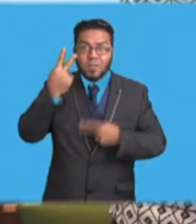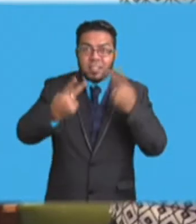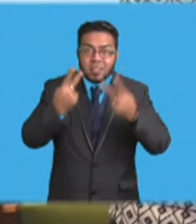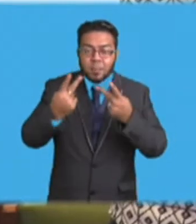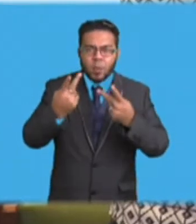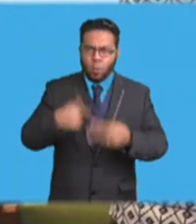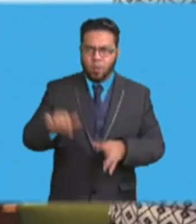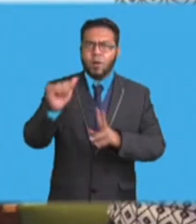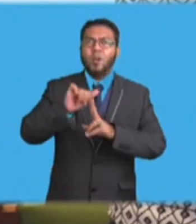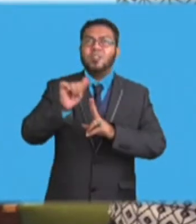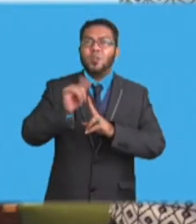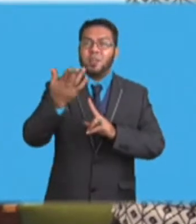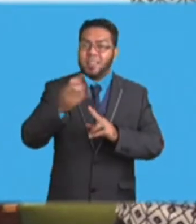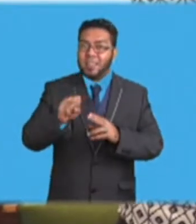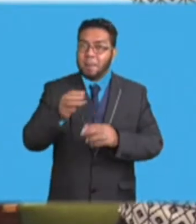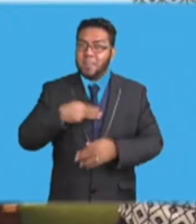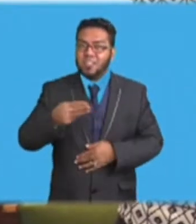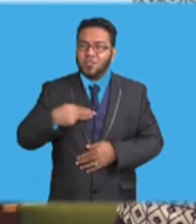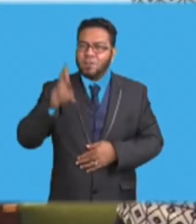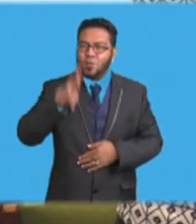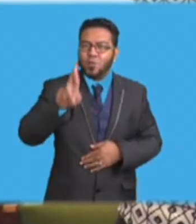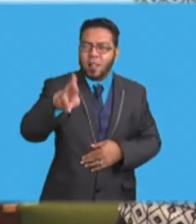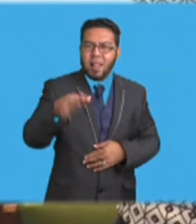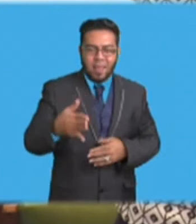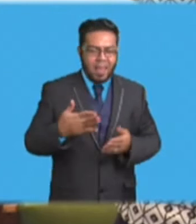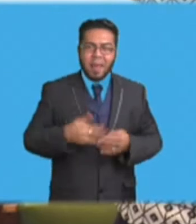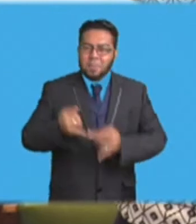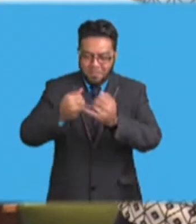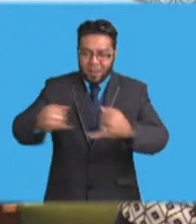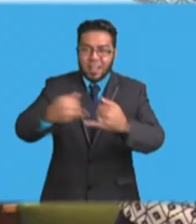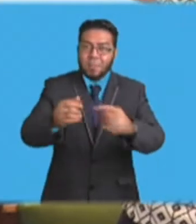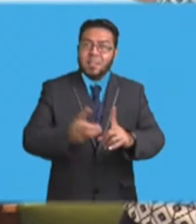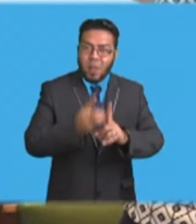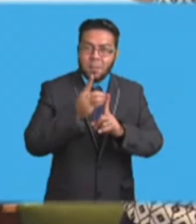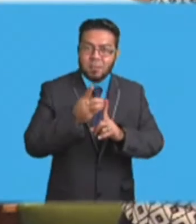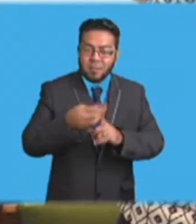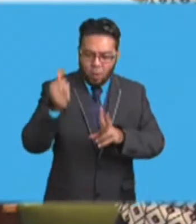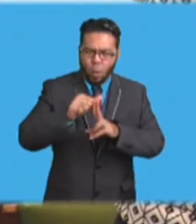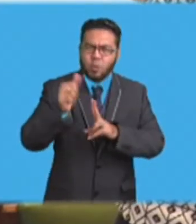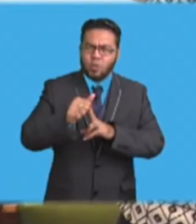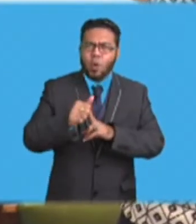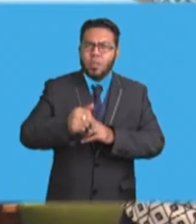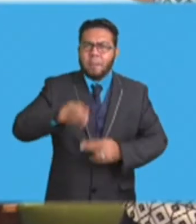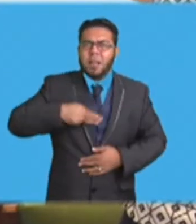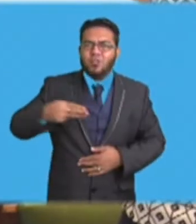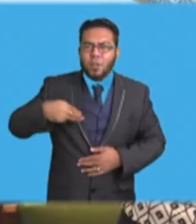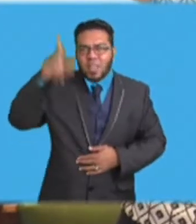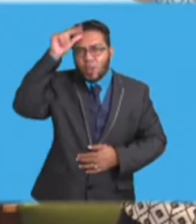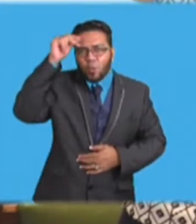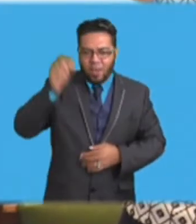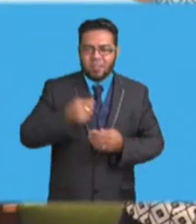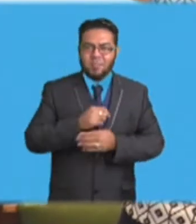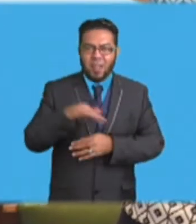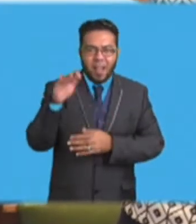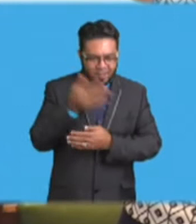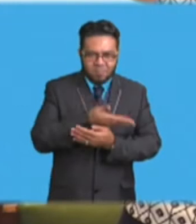partnership with the Ministry of Rural and Maritime Development and also the Ministry of Itauke Affairs. Honorable